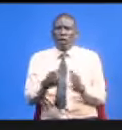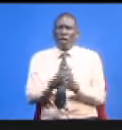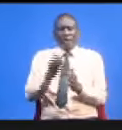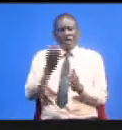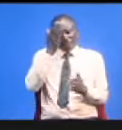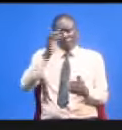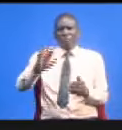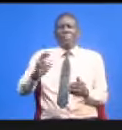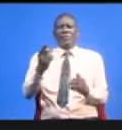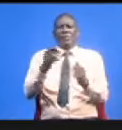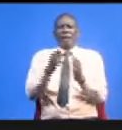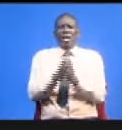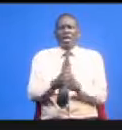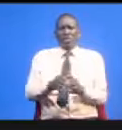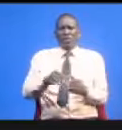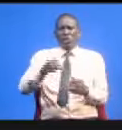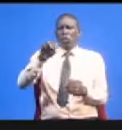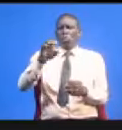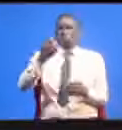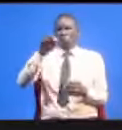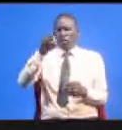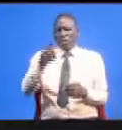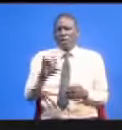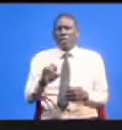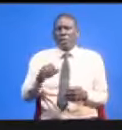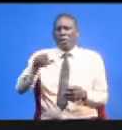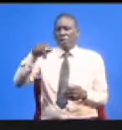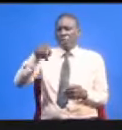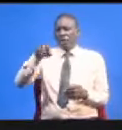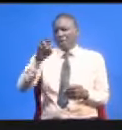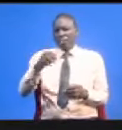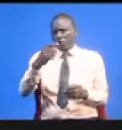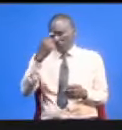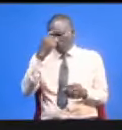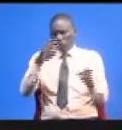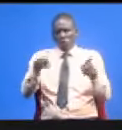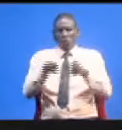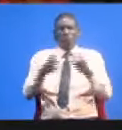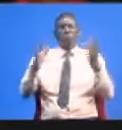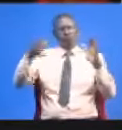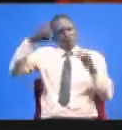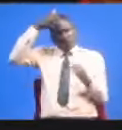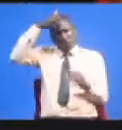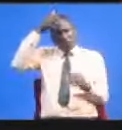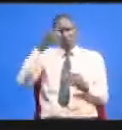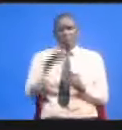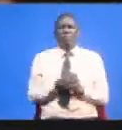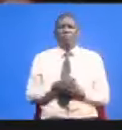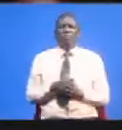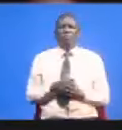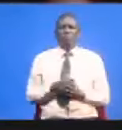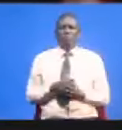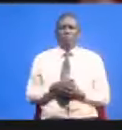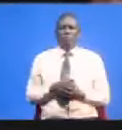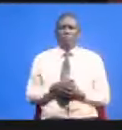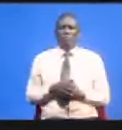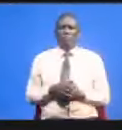Benjamin Netanyahu of Israel, and Narendra Modi, the Prime Minister of India, have also congratulated Trump.